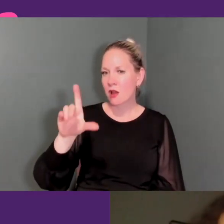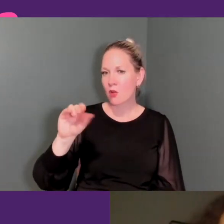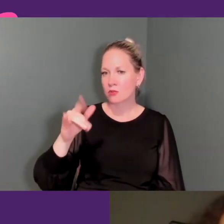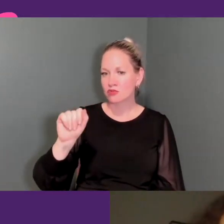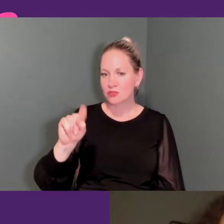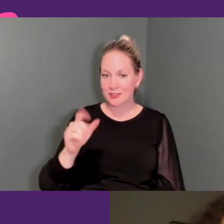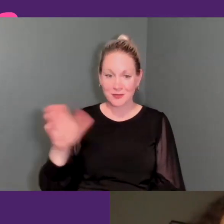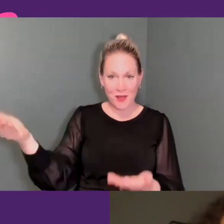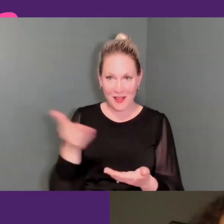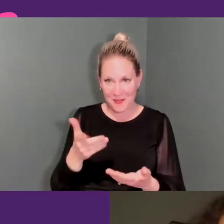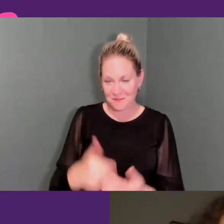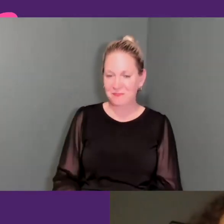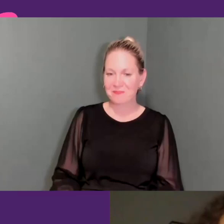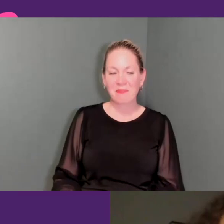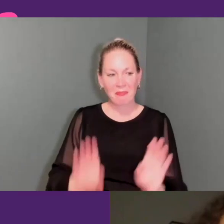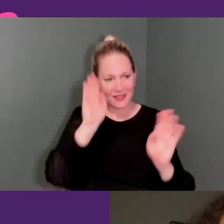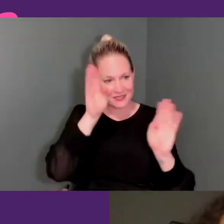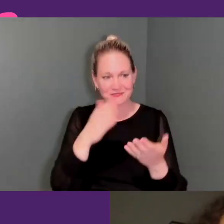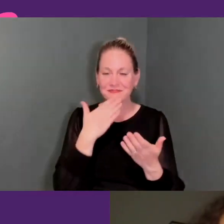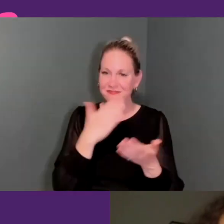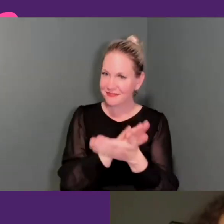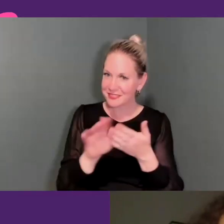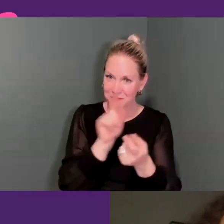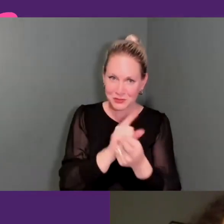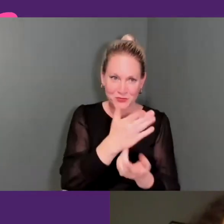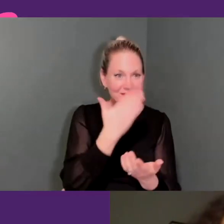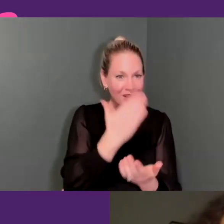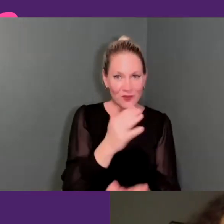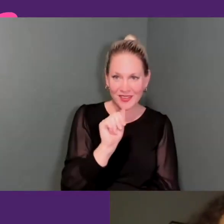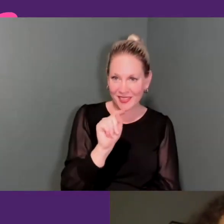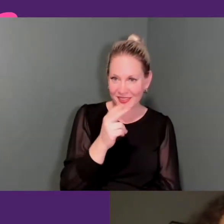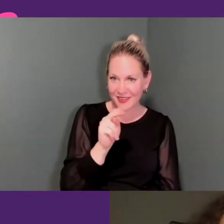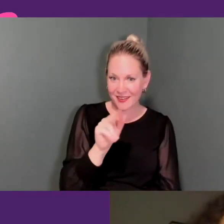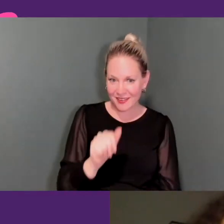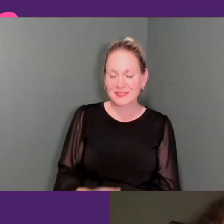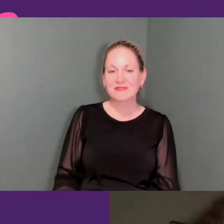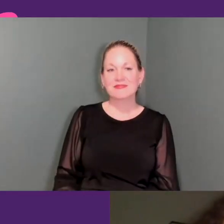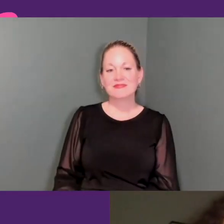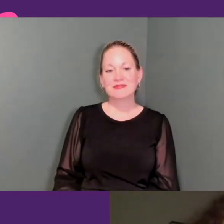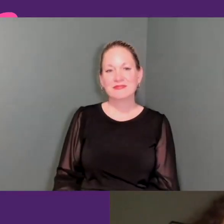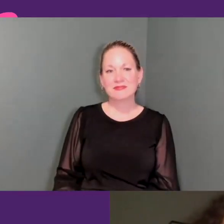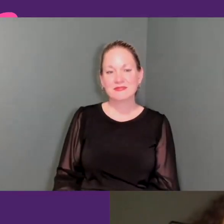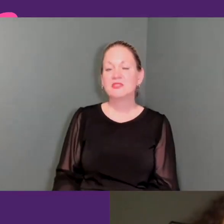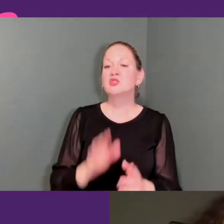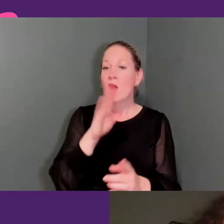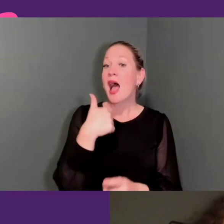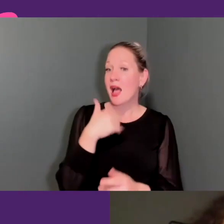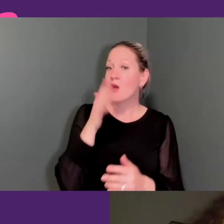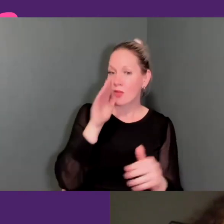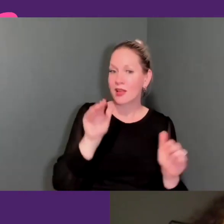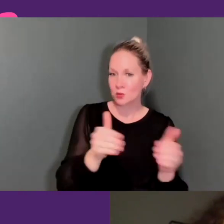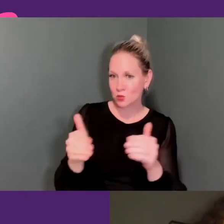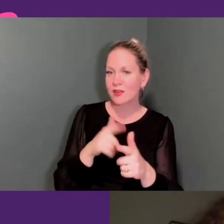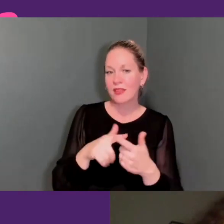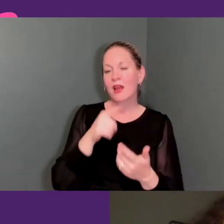Hi, everyone. Nice to meet you all. Thank you, Athena. Next, we have I'm going to introduce everyone, and then we'll allow each one of you to give